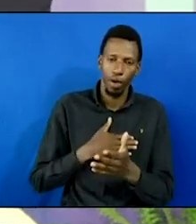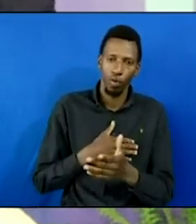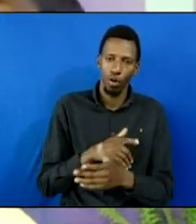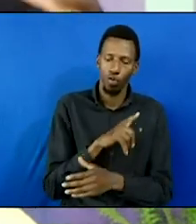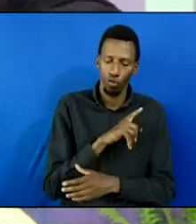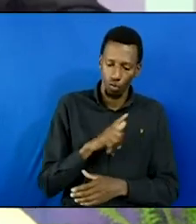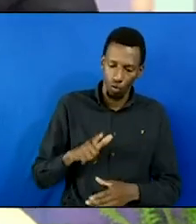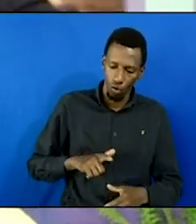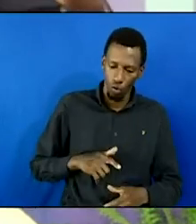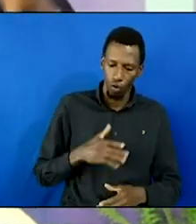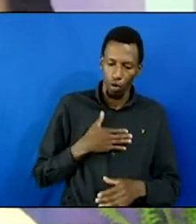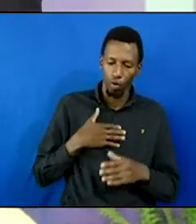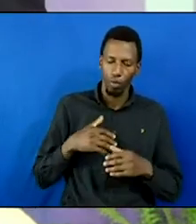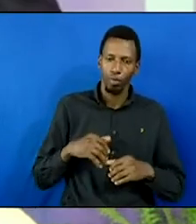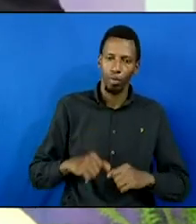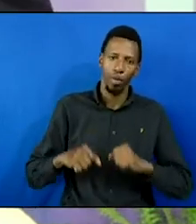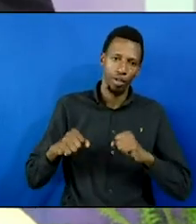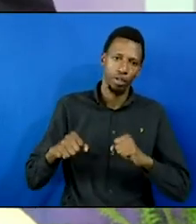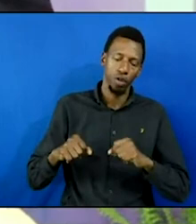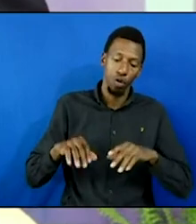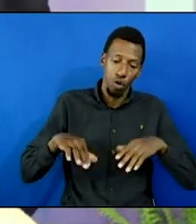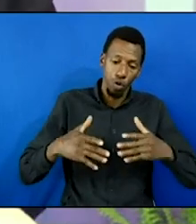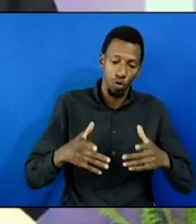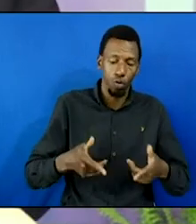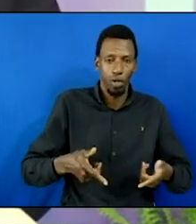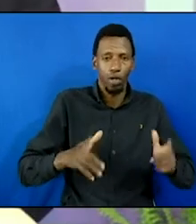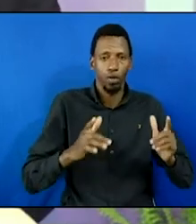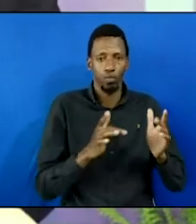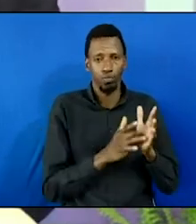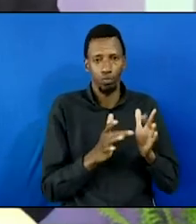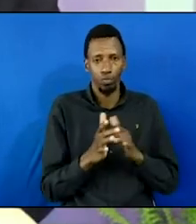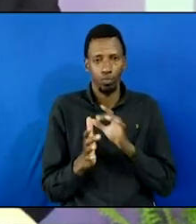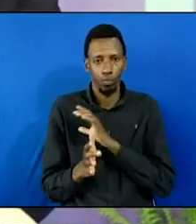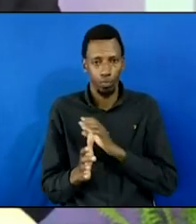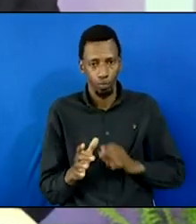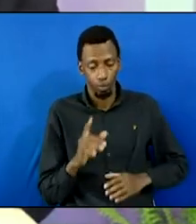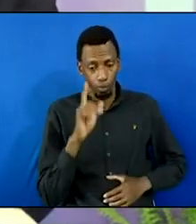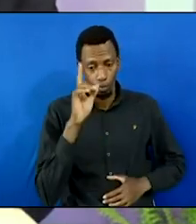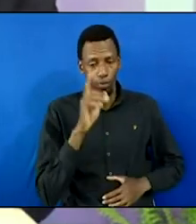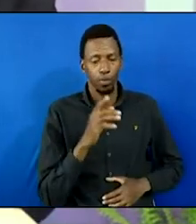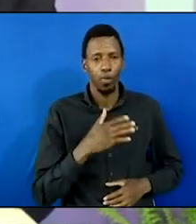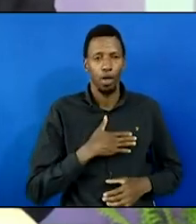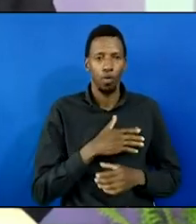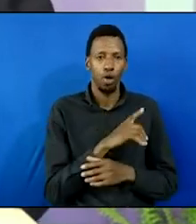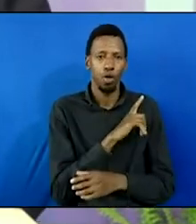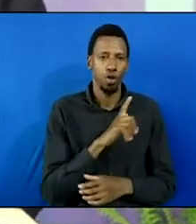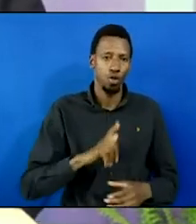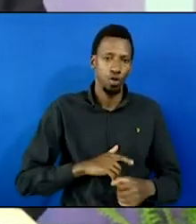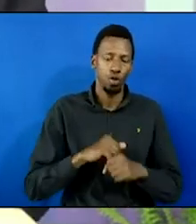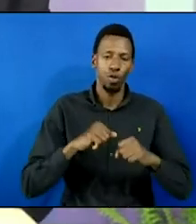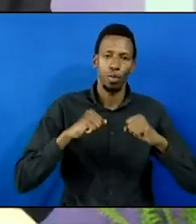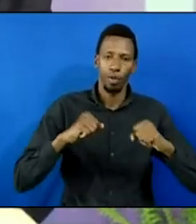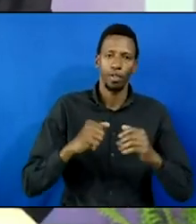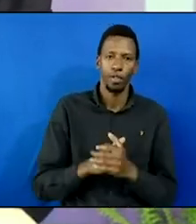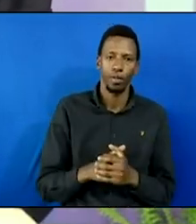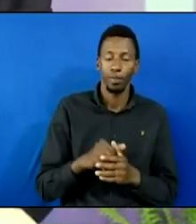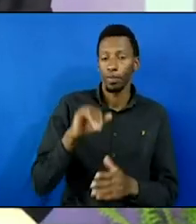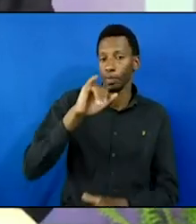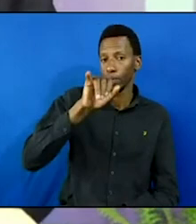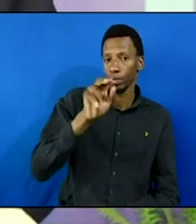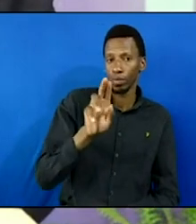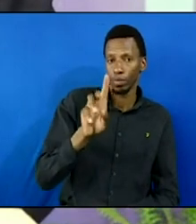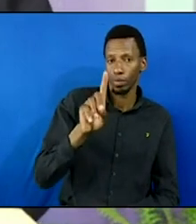or allow Jesus Christ to be our Lord and our Master. The Judas did not surrender to this